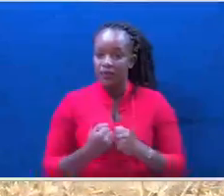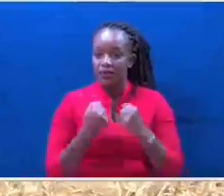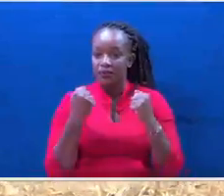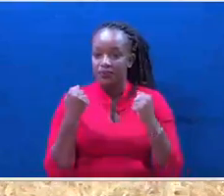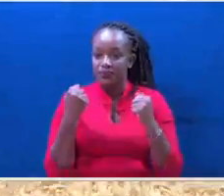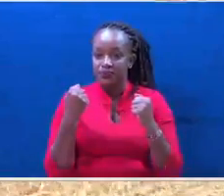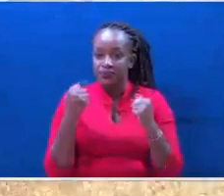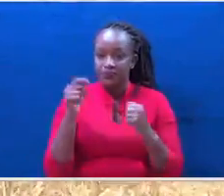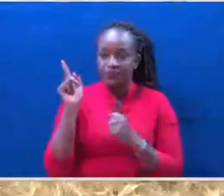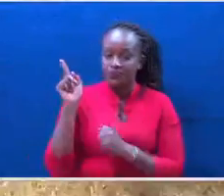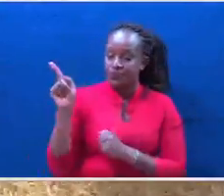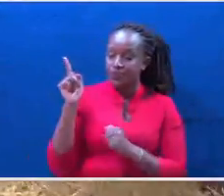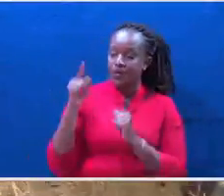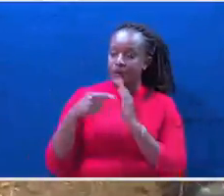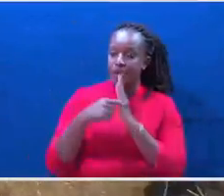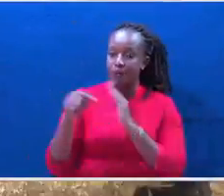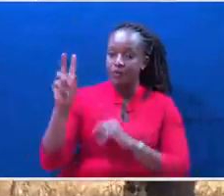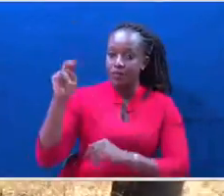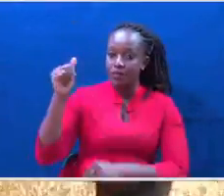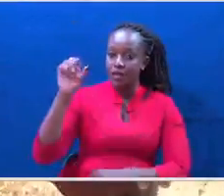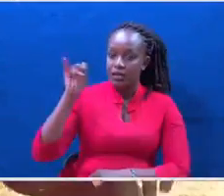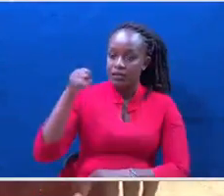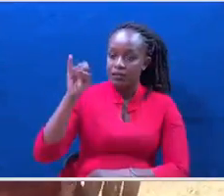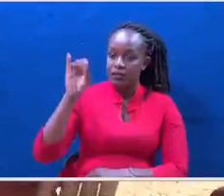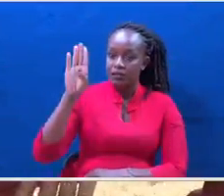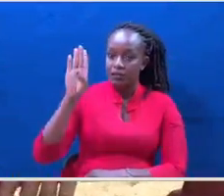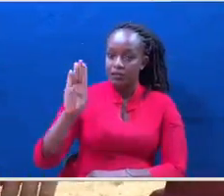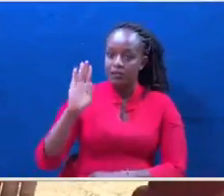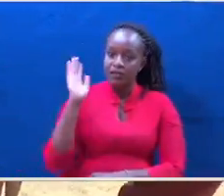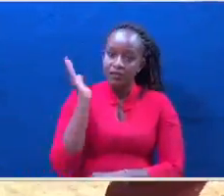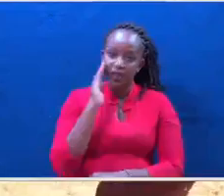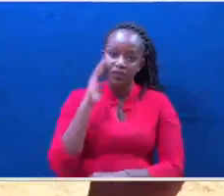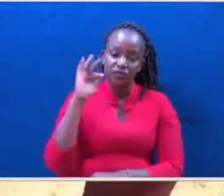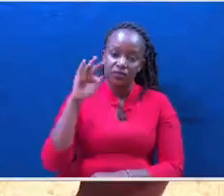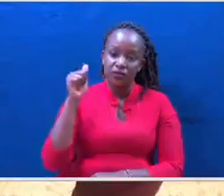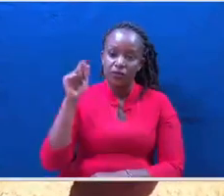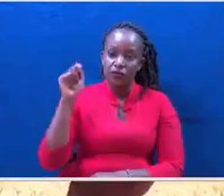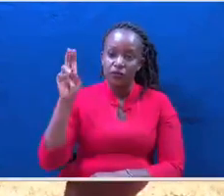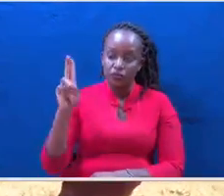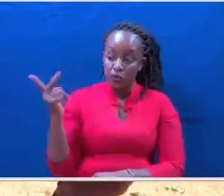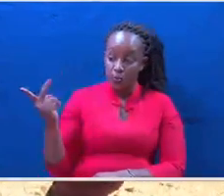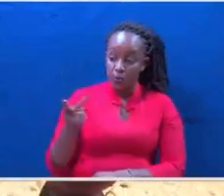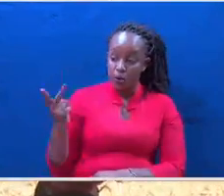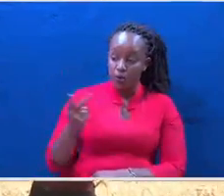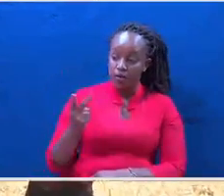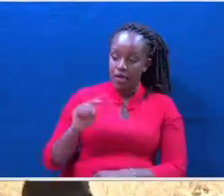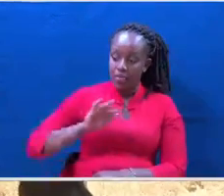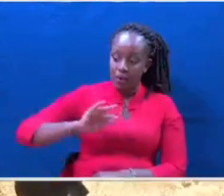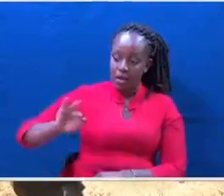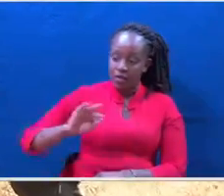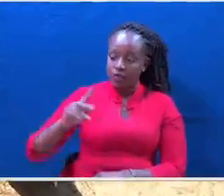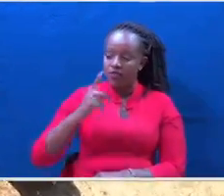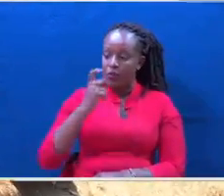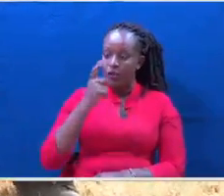is Najin, and she's 31 years old, the mother to Fatu. Both of them are the only remaining northern white